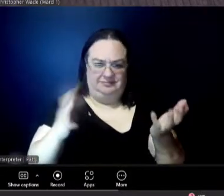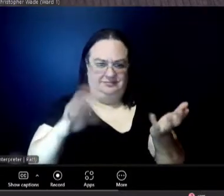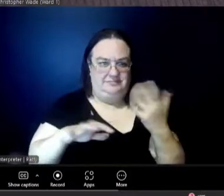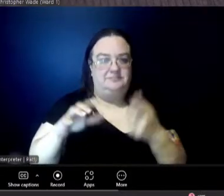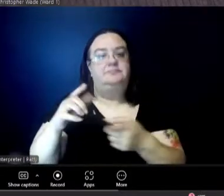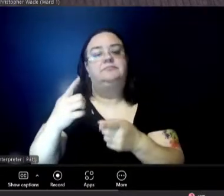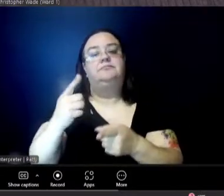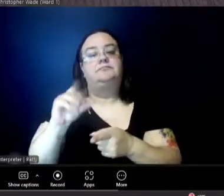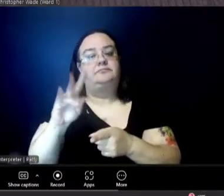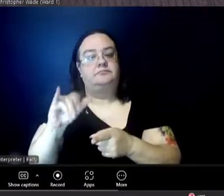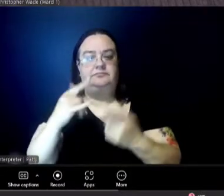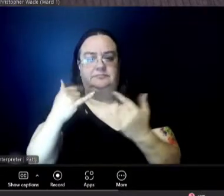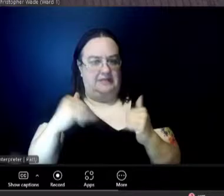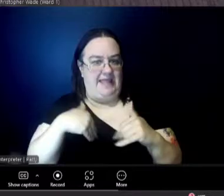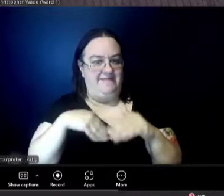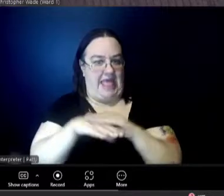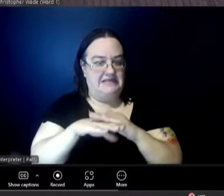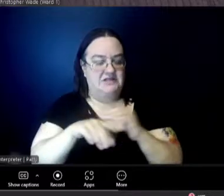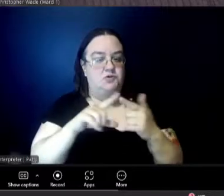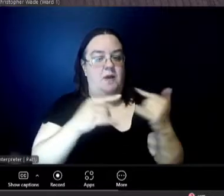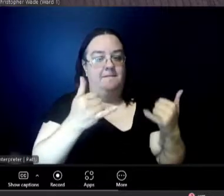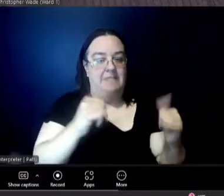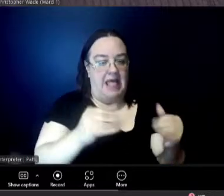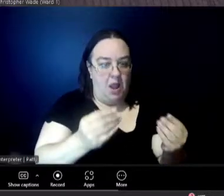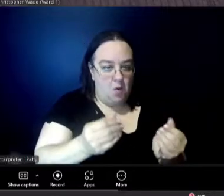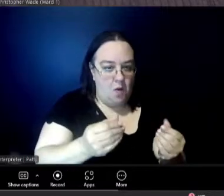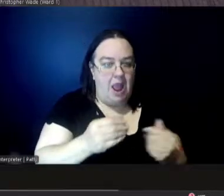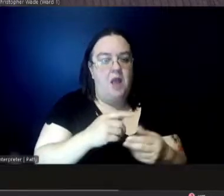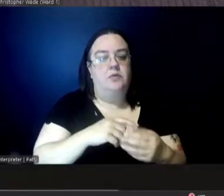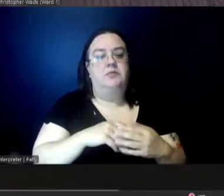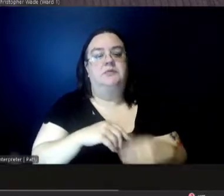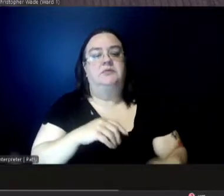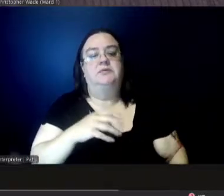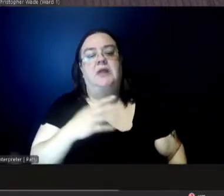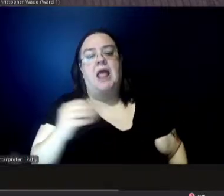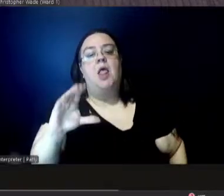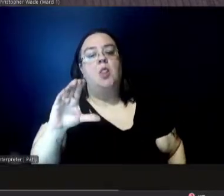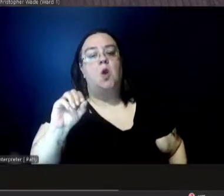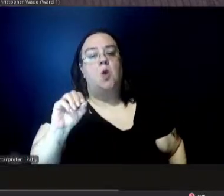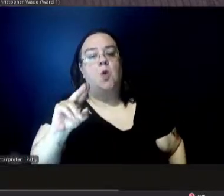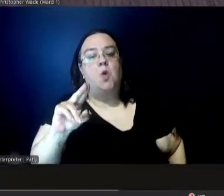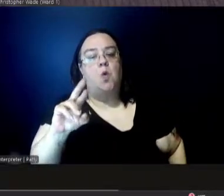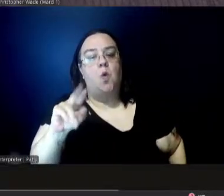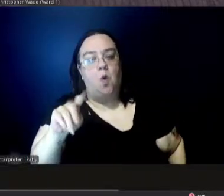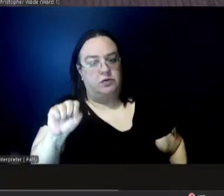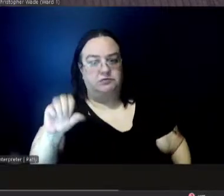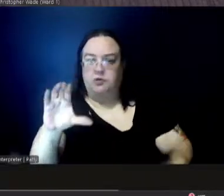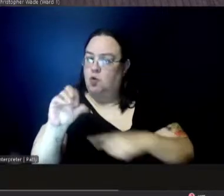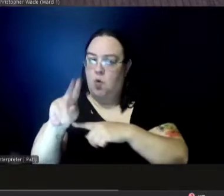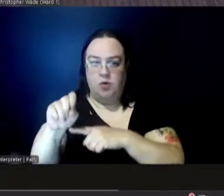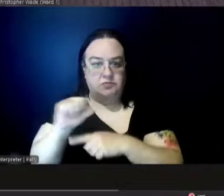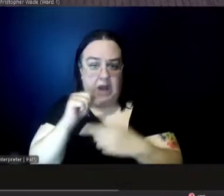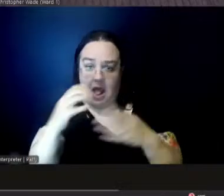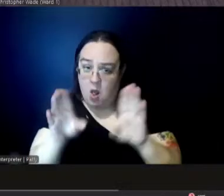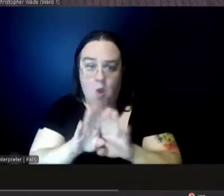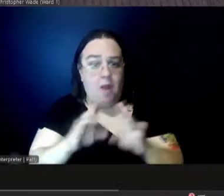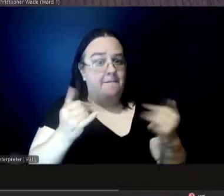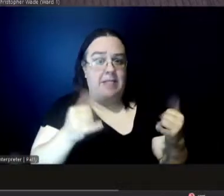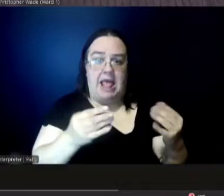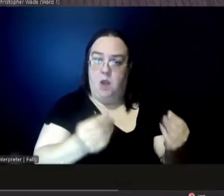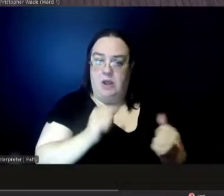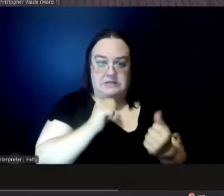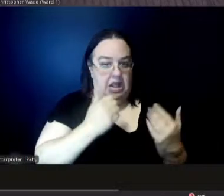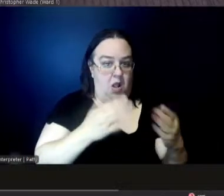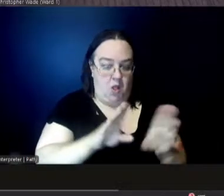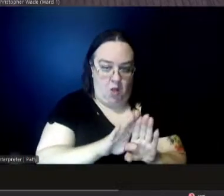to the playground and to the courts. Okay. Got it. And the courts were not closed, and the playgrounds were not closed. I